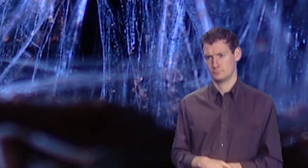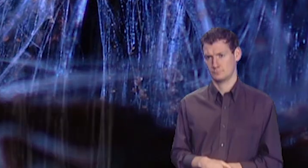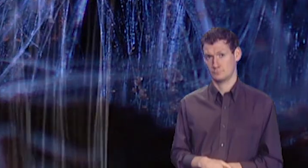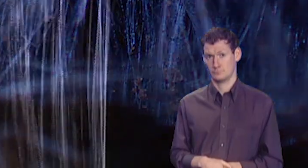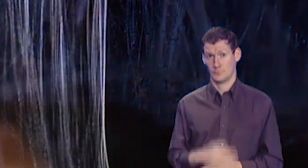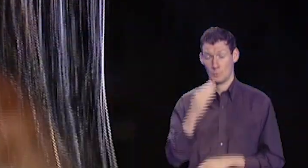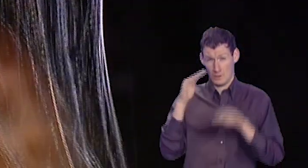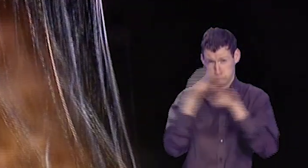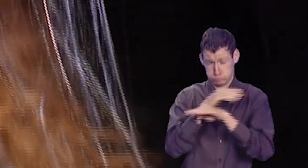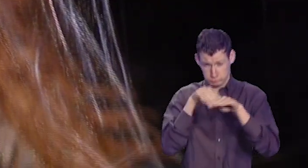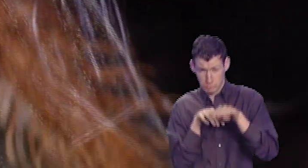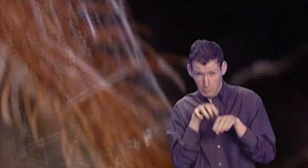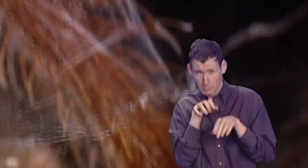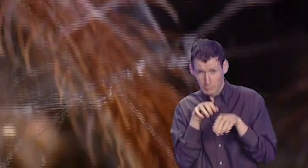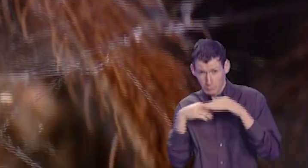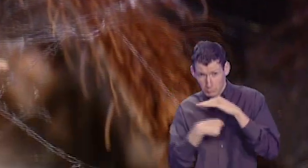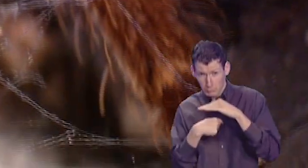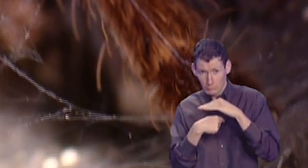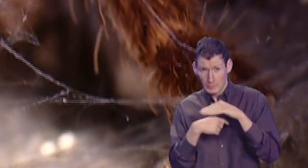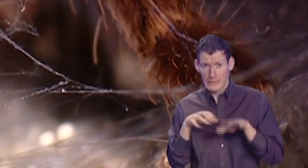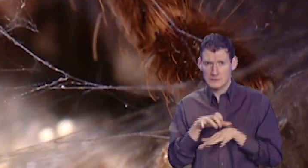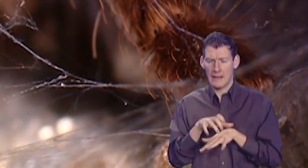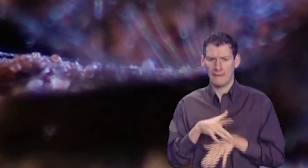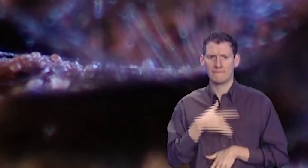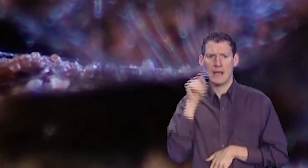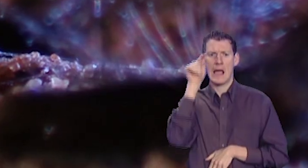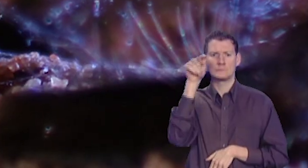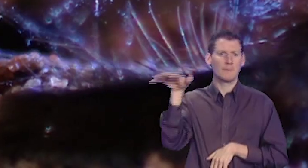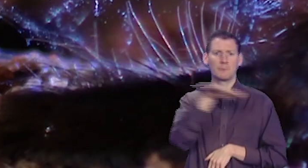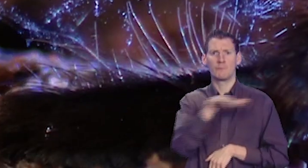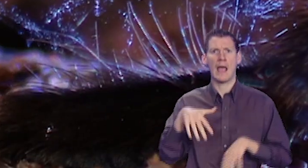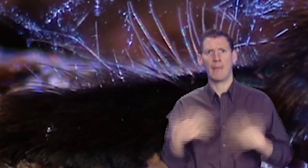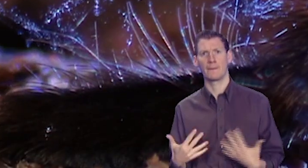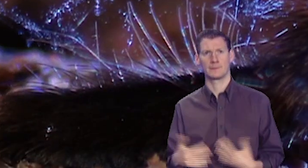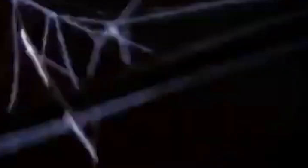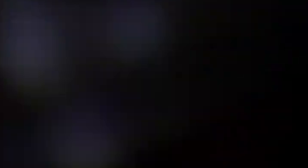While out of sight in its burrow, the spider can detect any movement around.